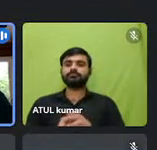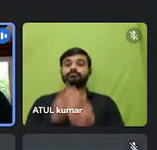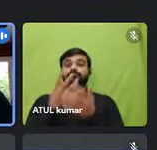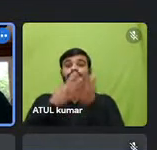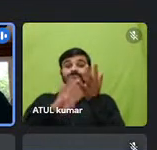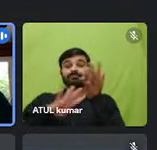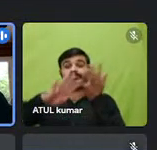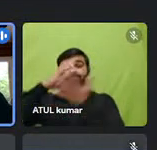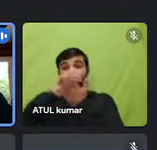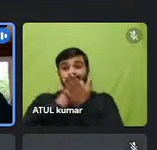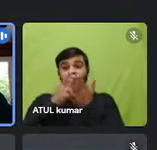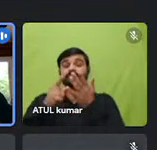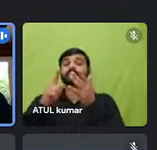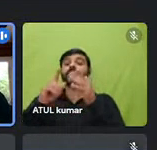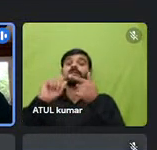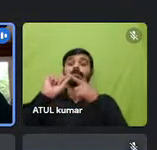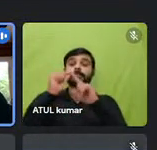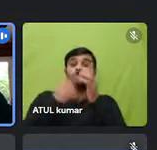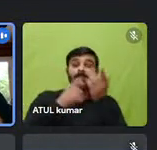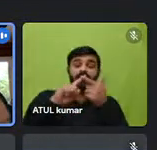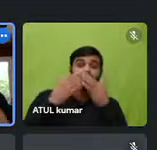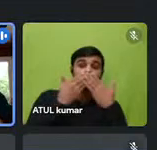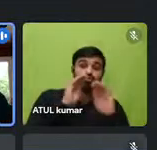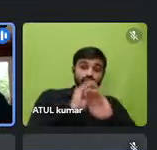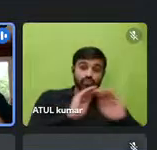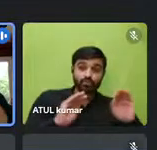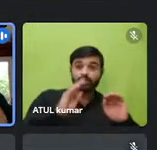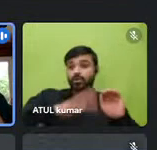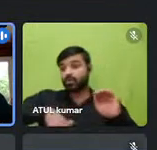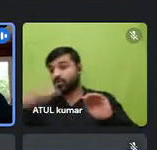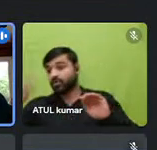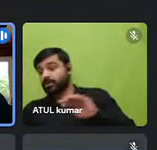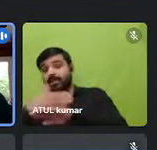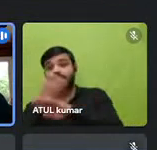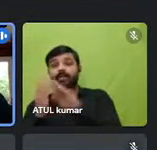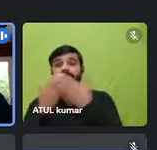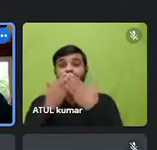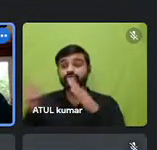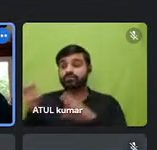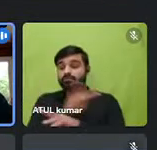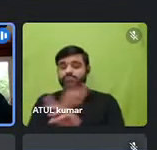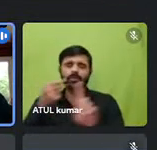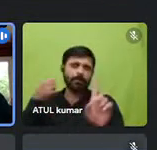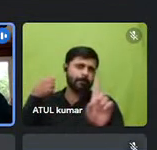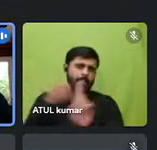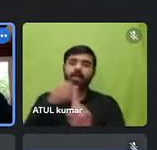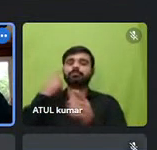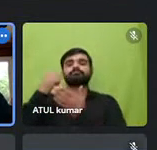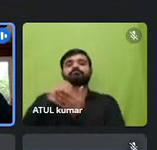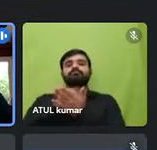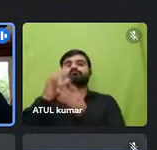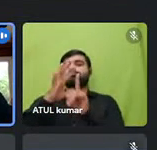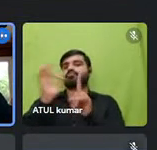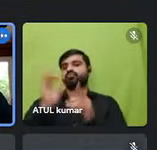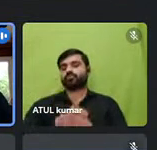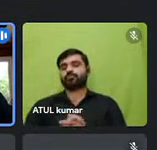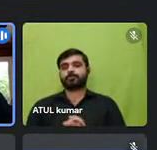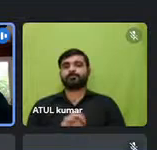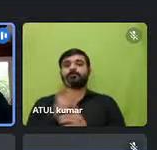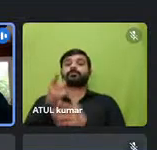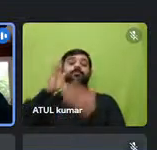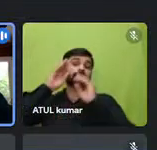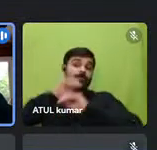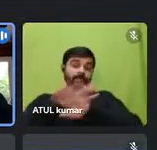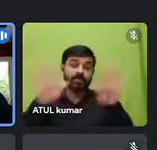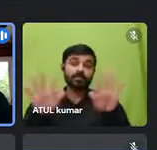Curricula for preschools and schools needs to be revised to reflect best practice.